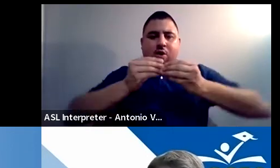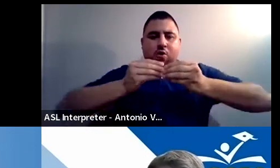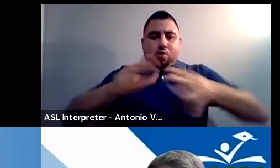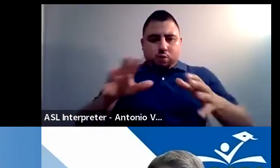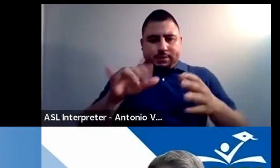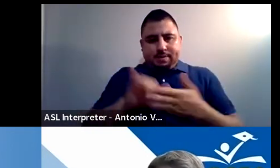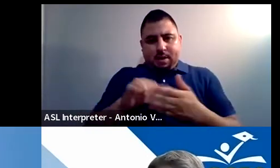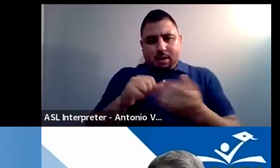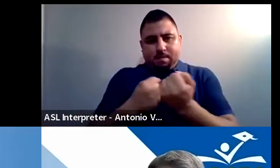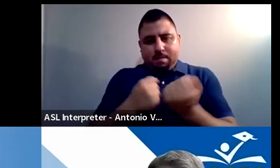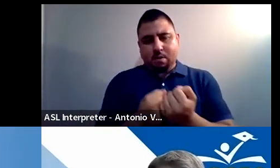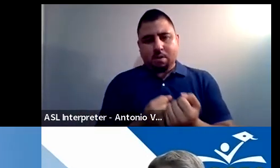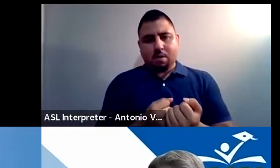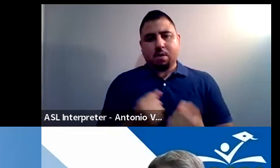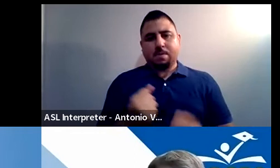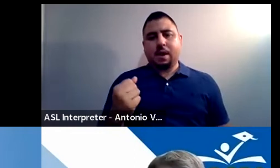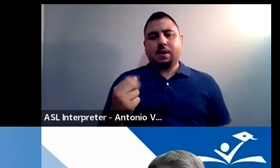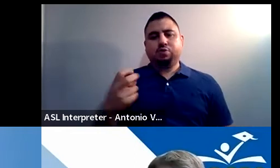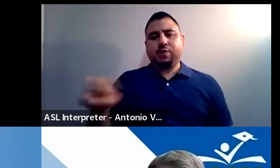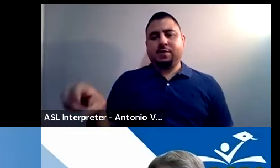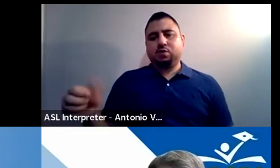support by going out to another school.